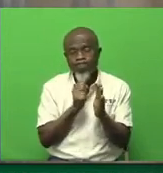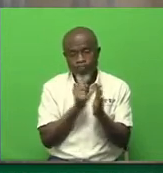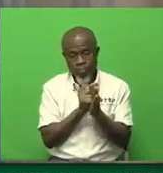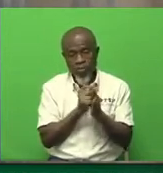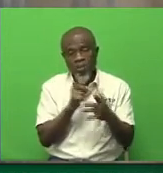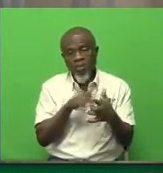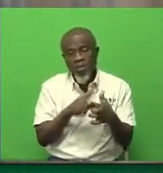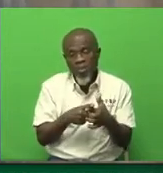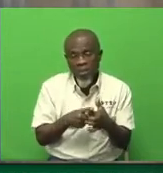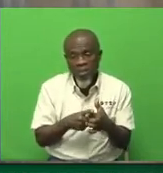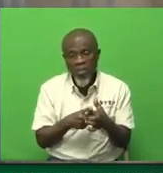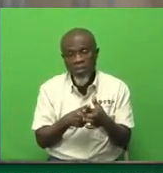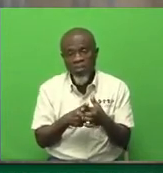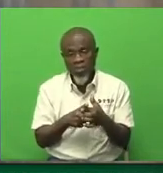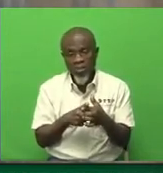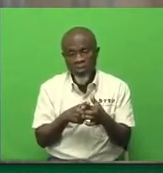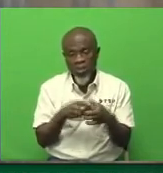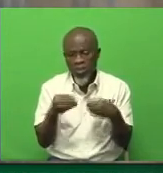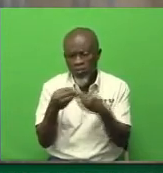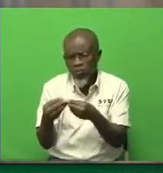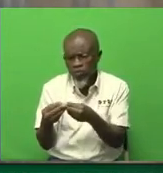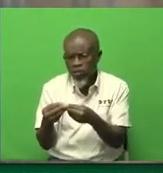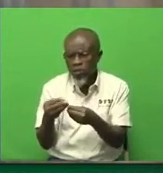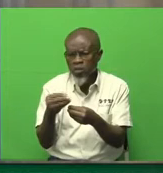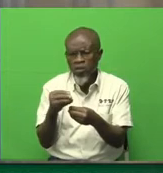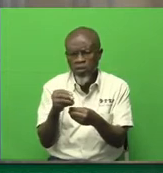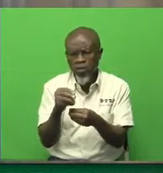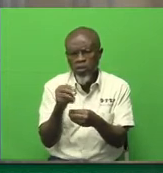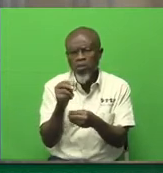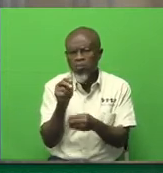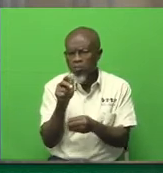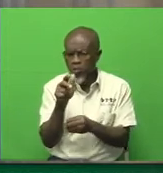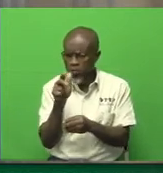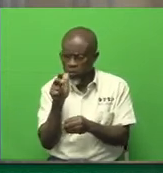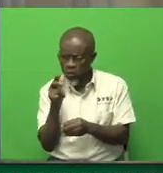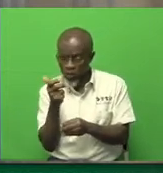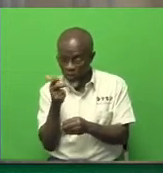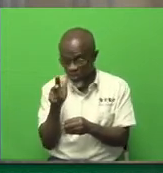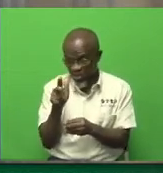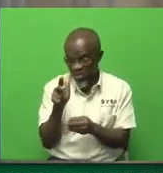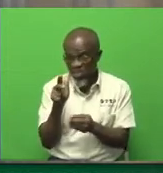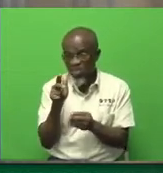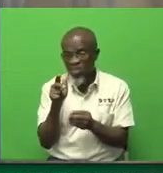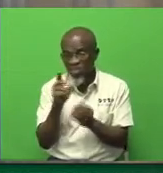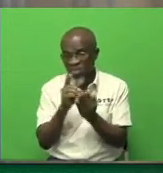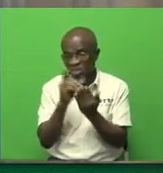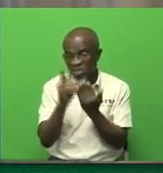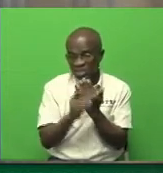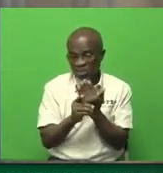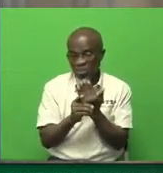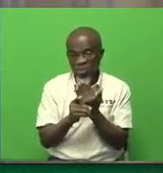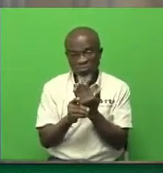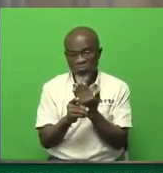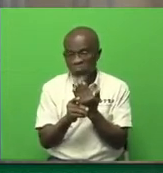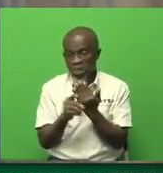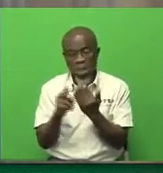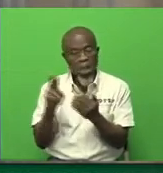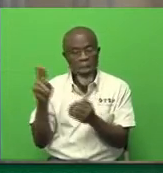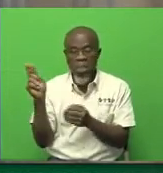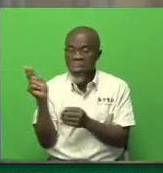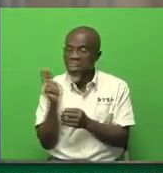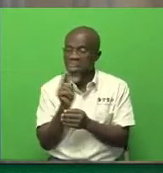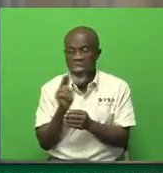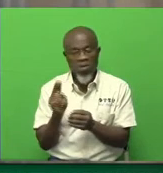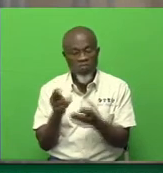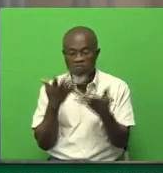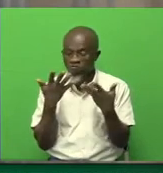until the 31st December to report to the parliament the JSC never completed work its work